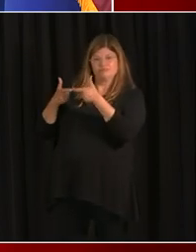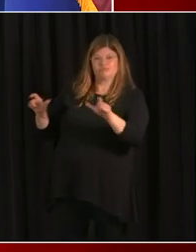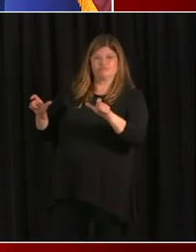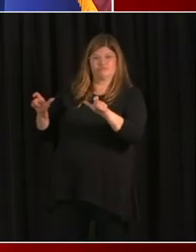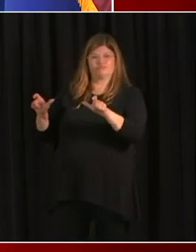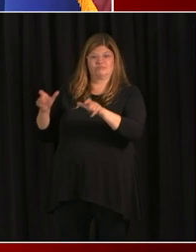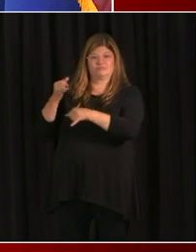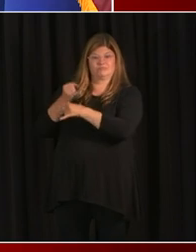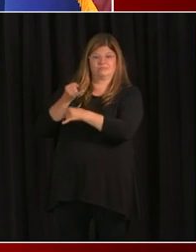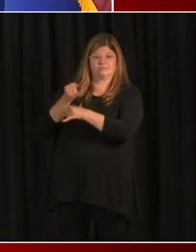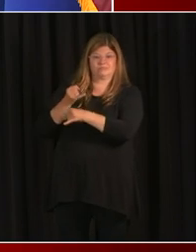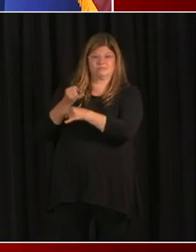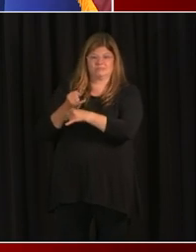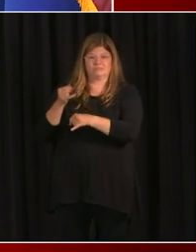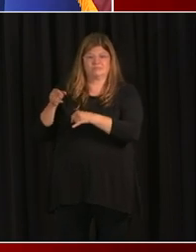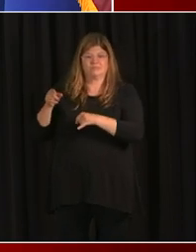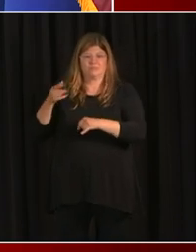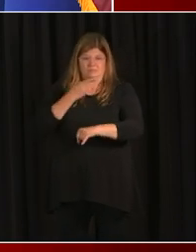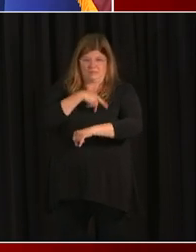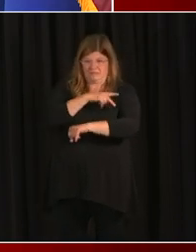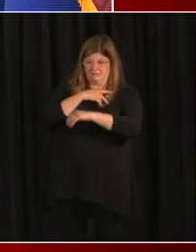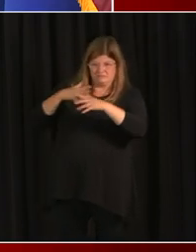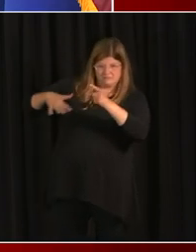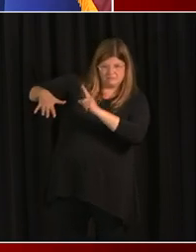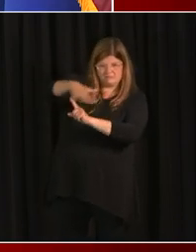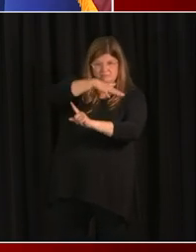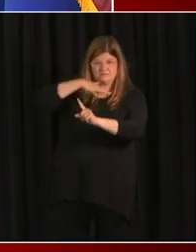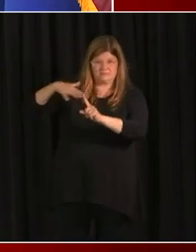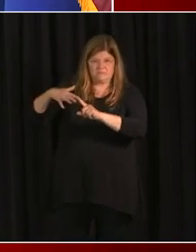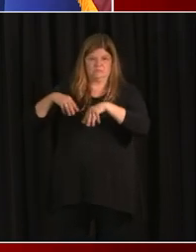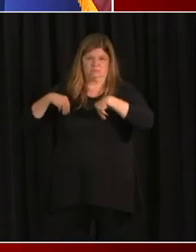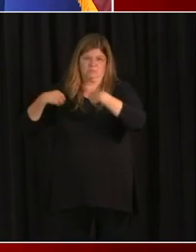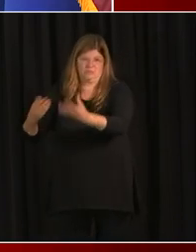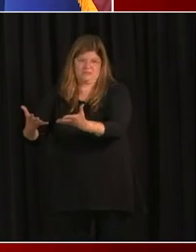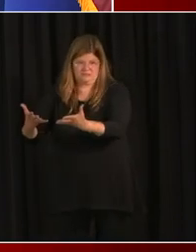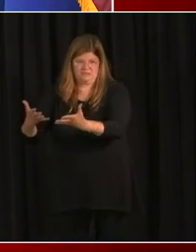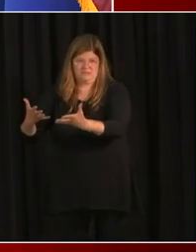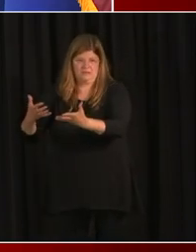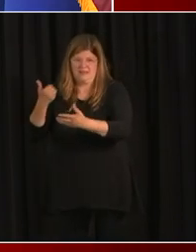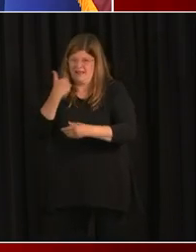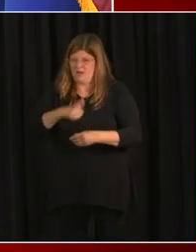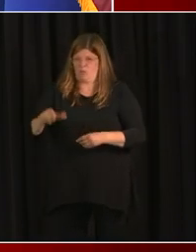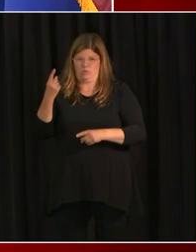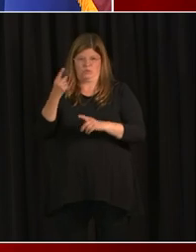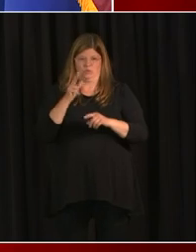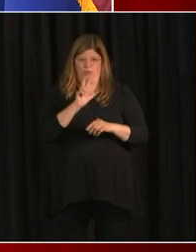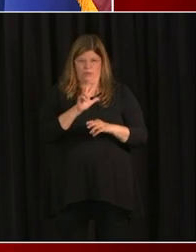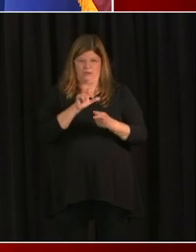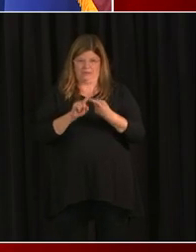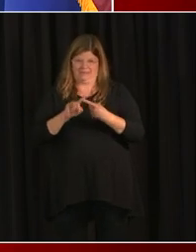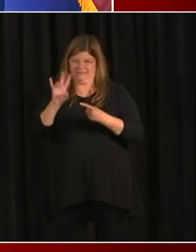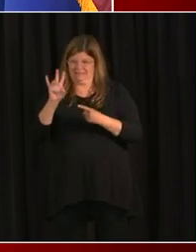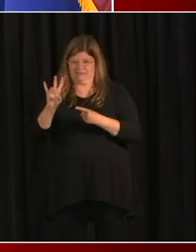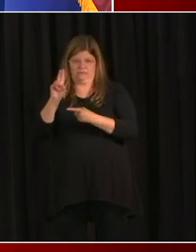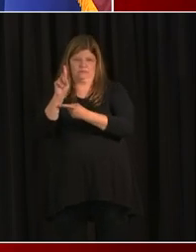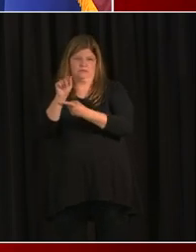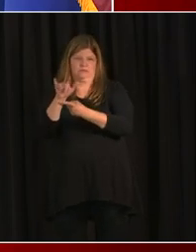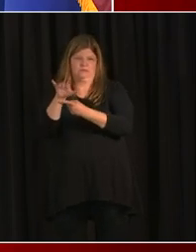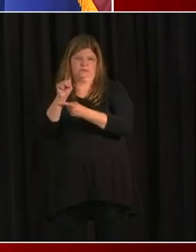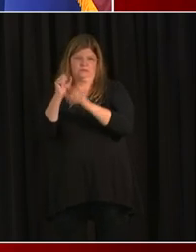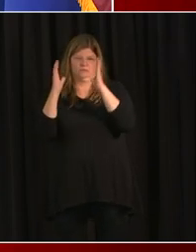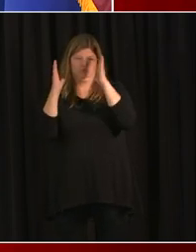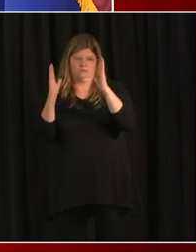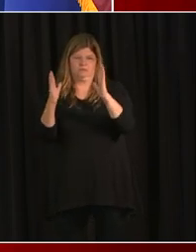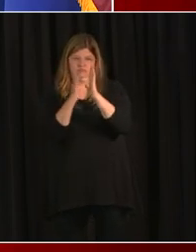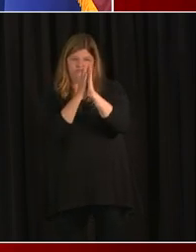being tested in an outpatient environment by their healthcare provider, who are in this anywhere from 3 to 7 day window, depending on what